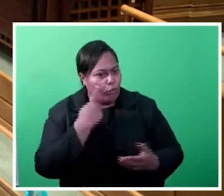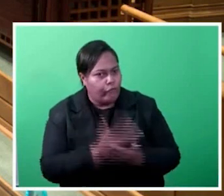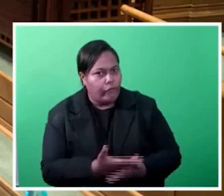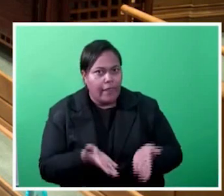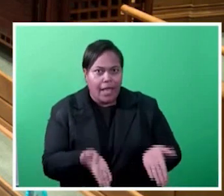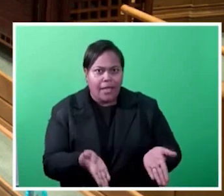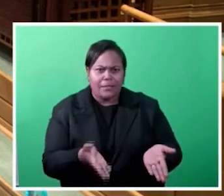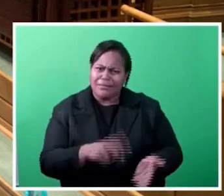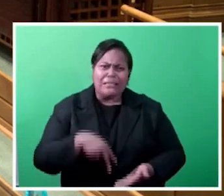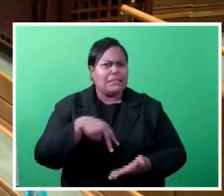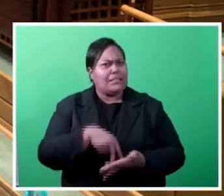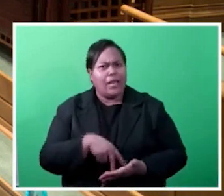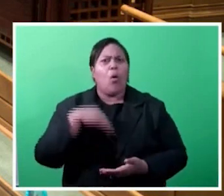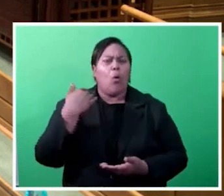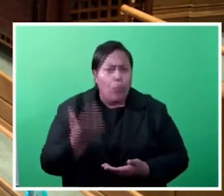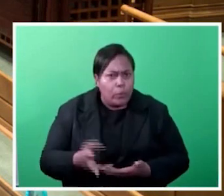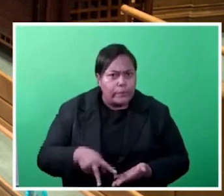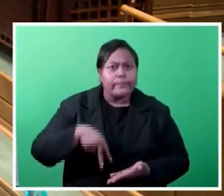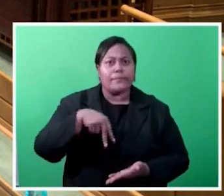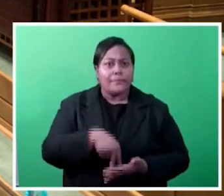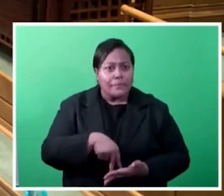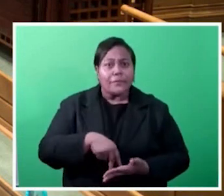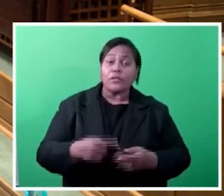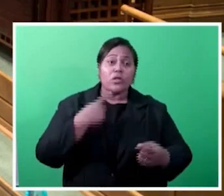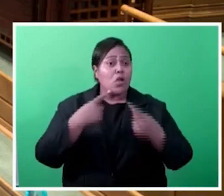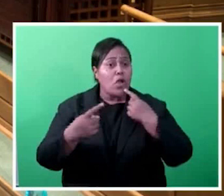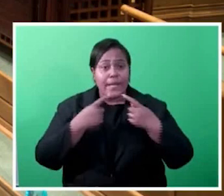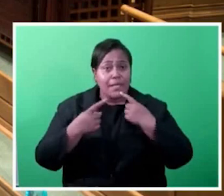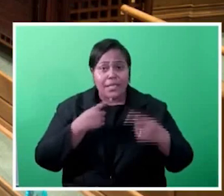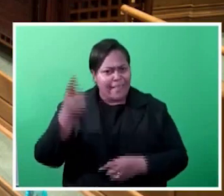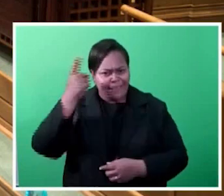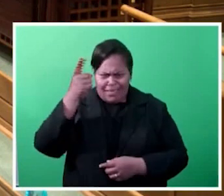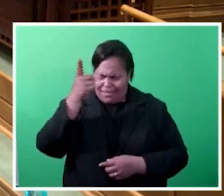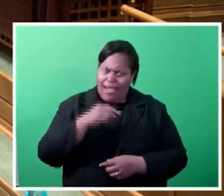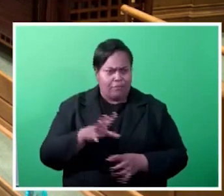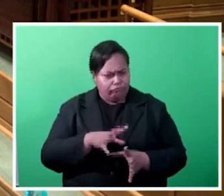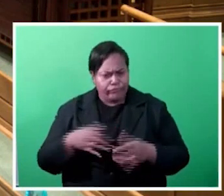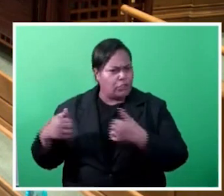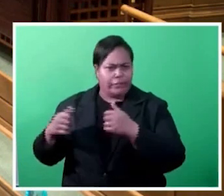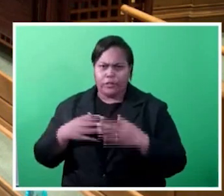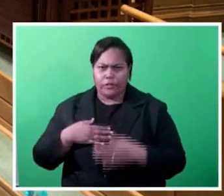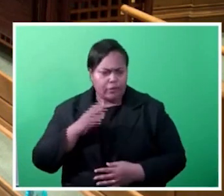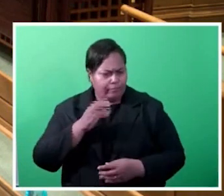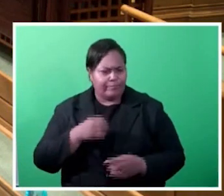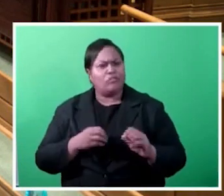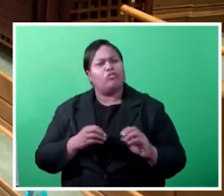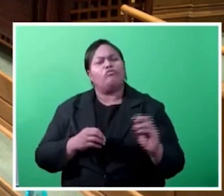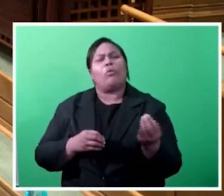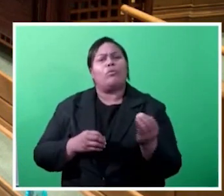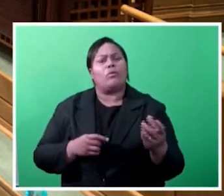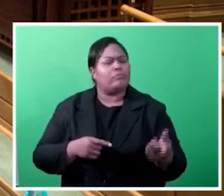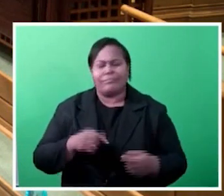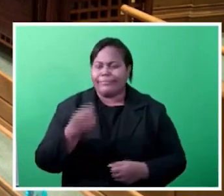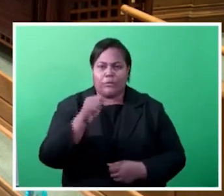simply stands up all the time, making all sorts of comments and thinks he can get away with it. There's certain standards need to be adhered to. Absolutely no proof of that, Mr. Speaker,